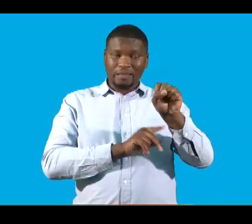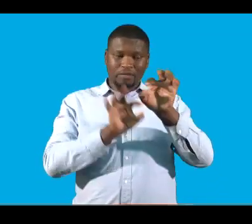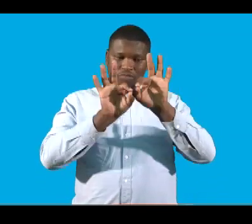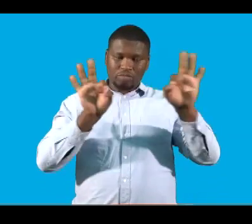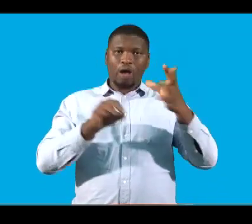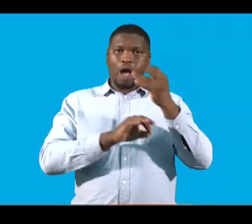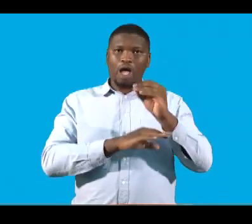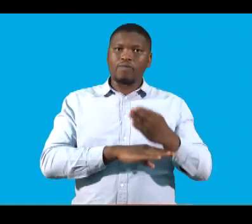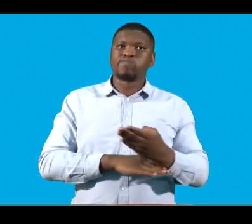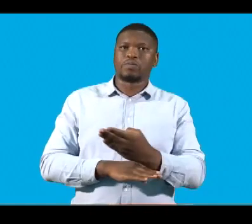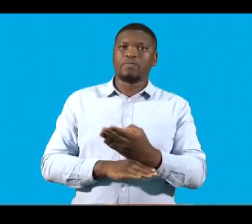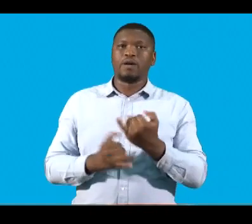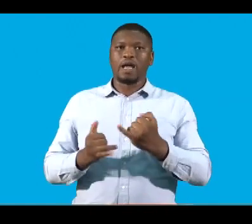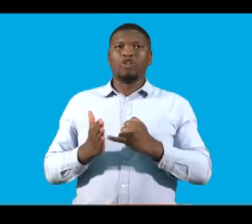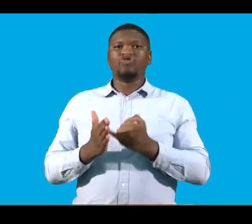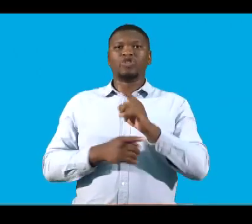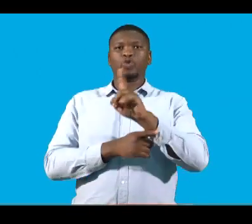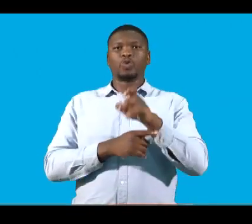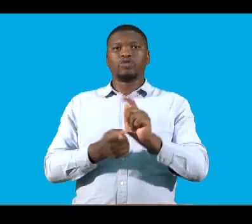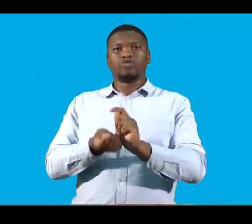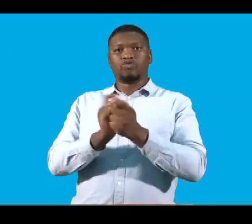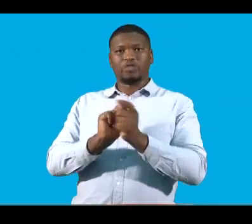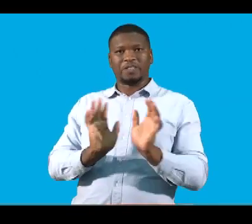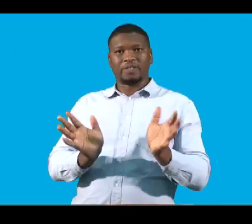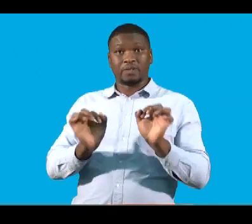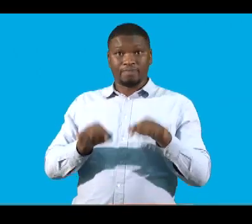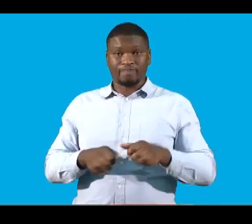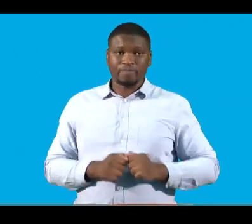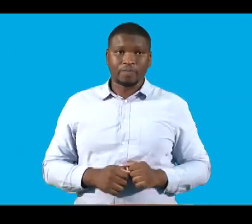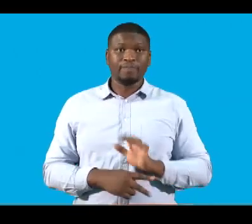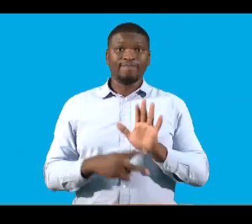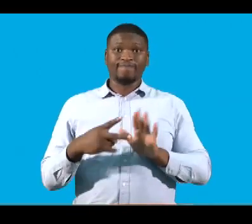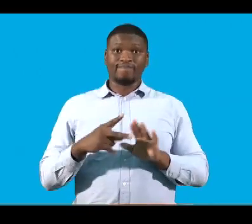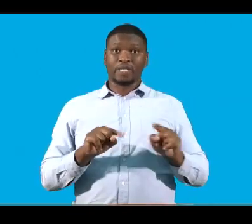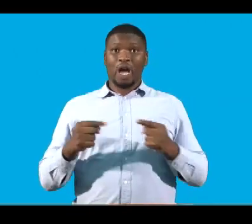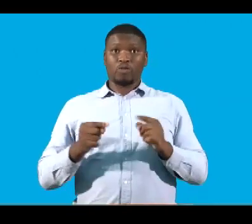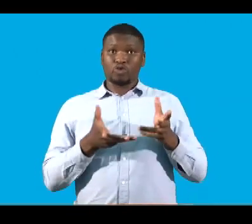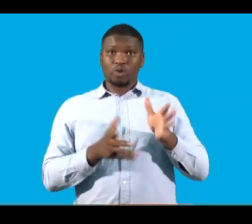statement as indicated here. So we are rephrasing the question, right?